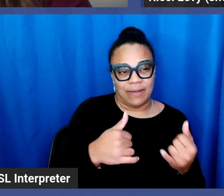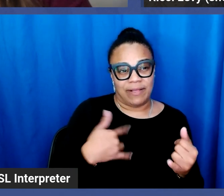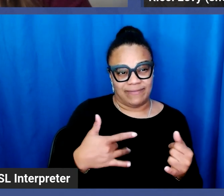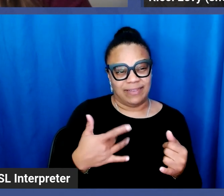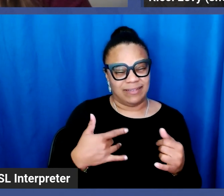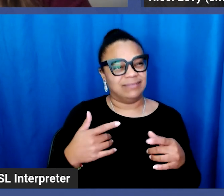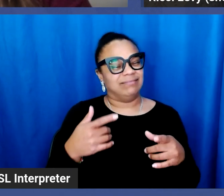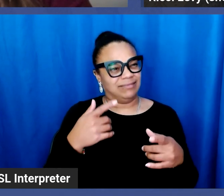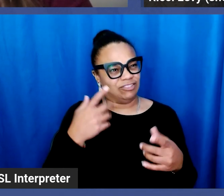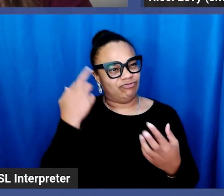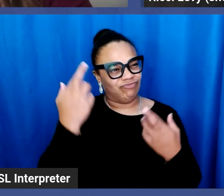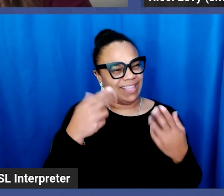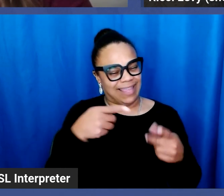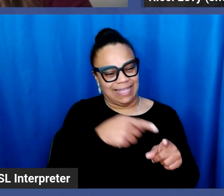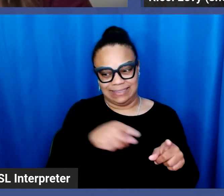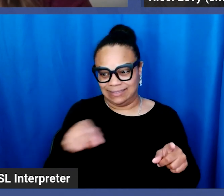about?